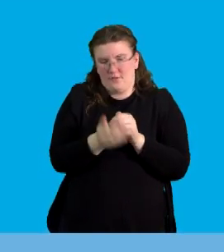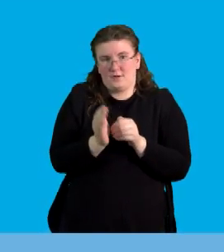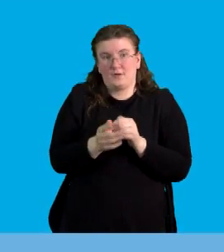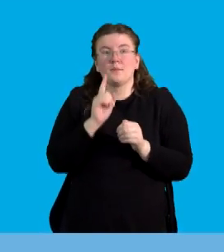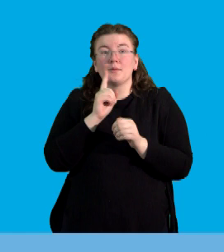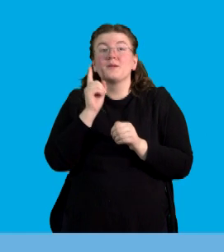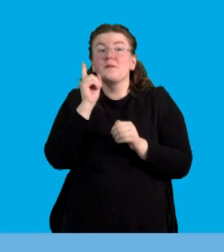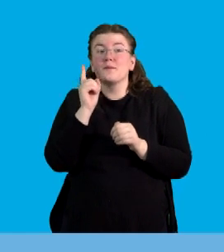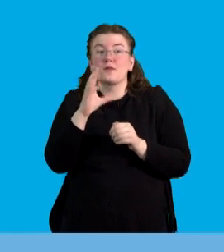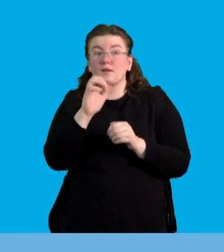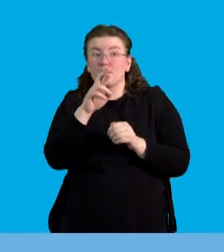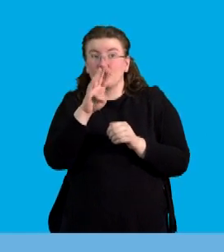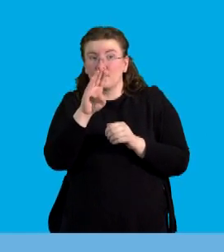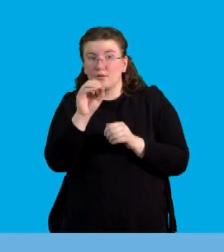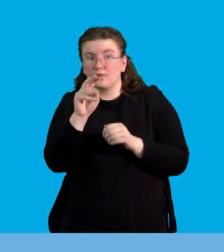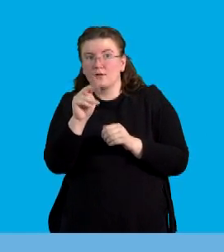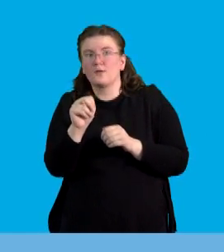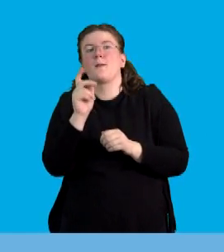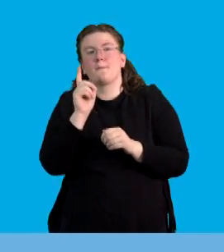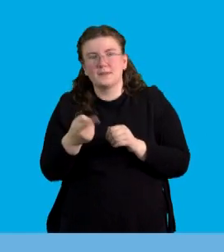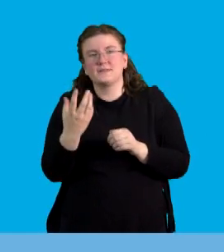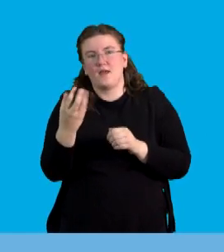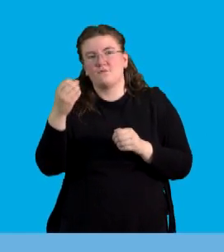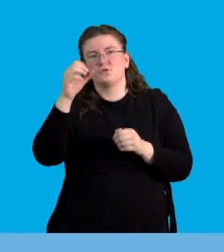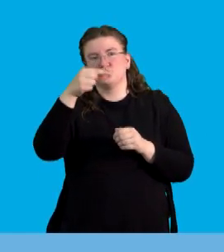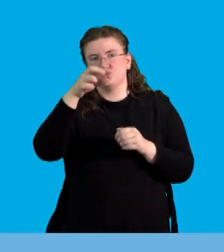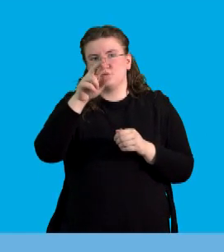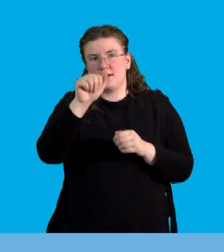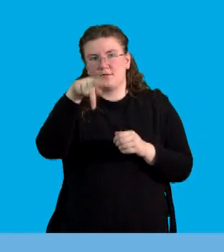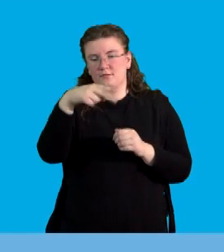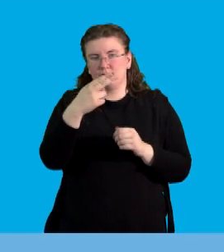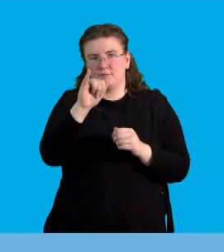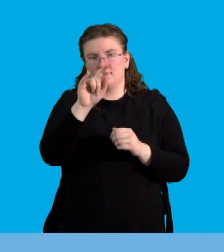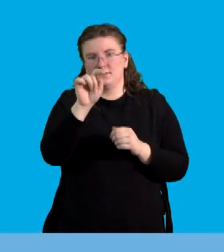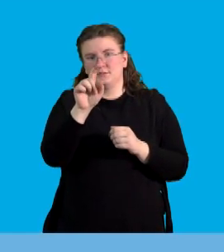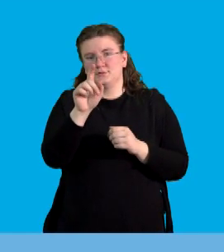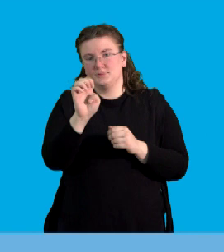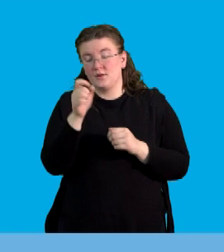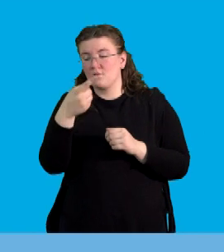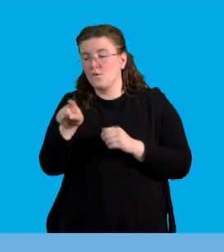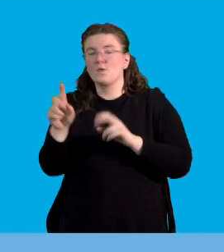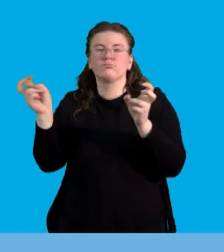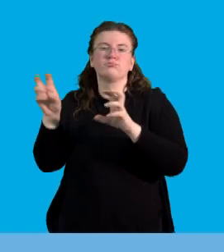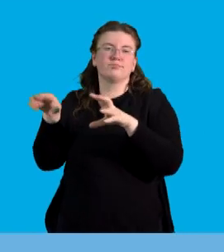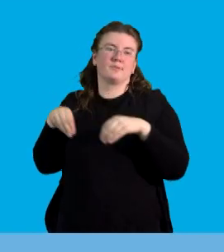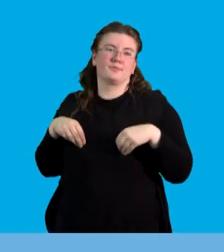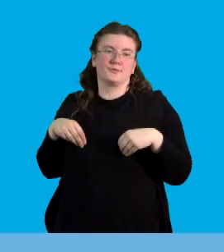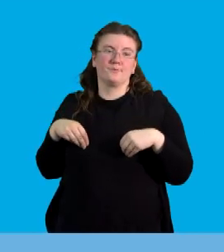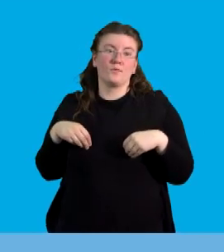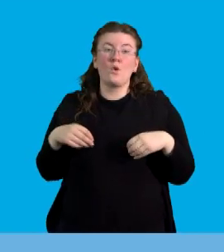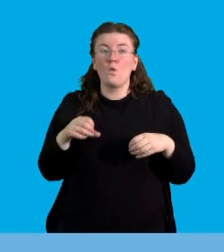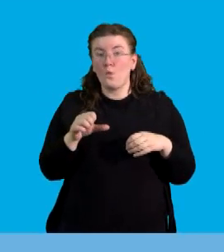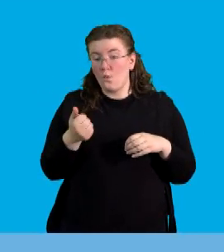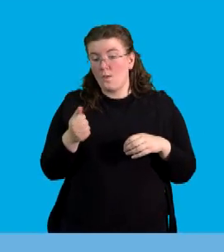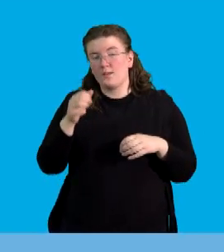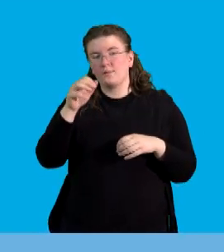of graphite for it to be able to conduct the electricity. Then all matter is made up of atoms, as we know